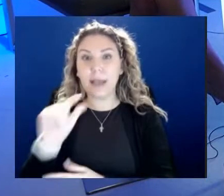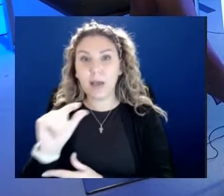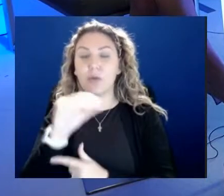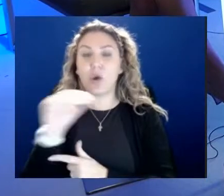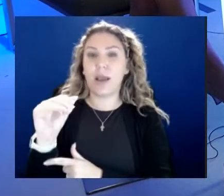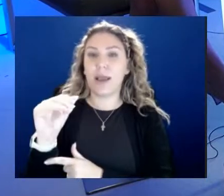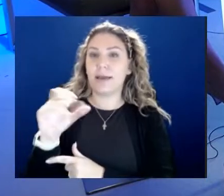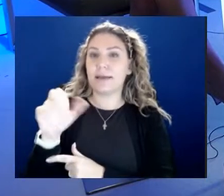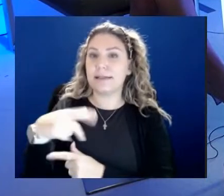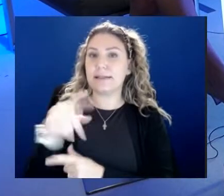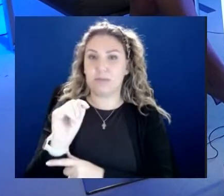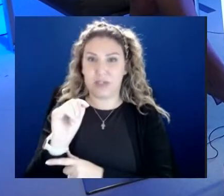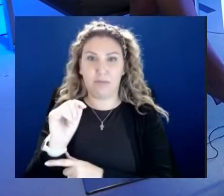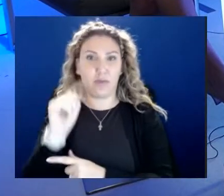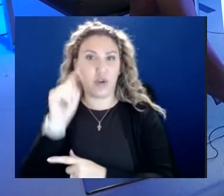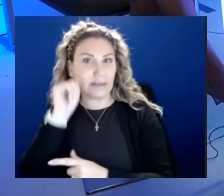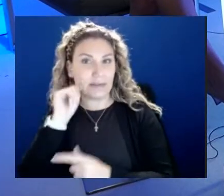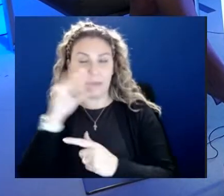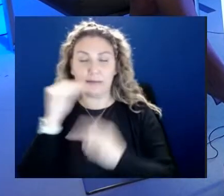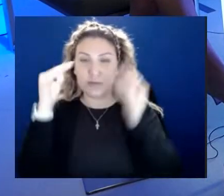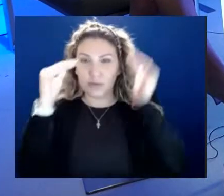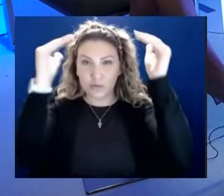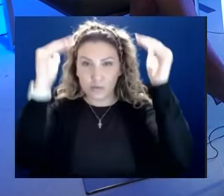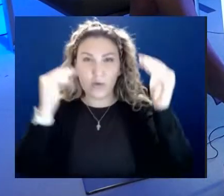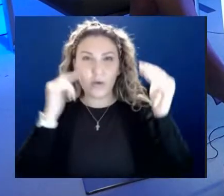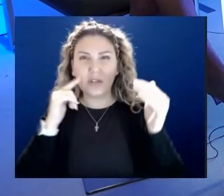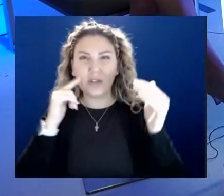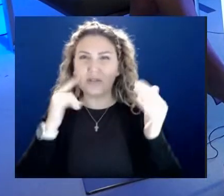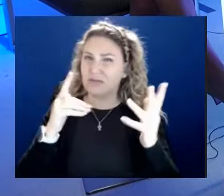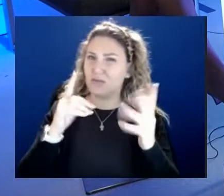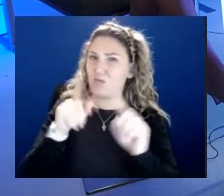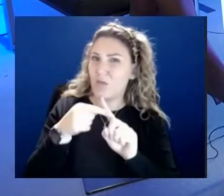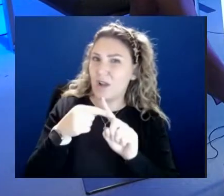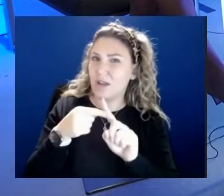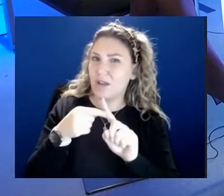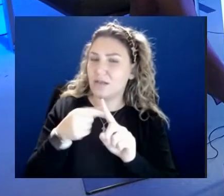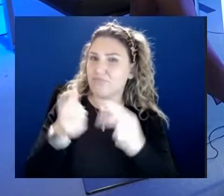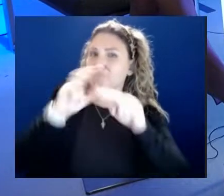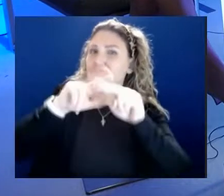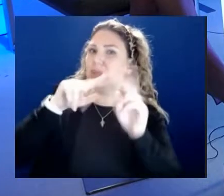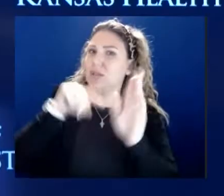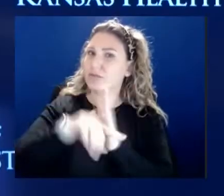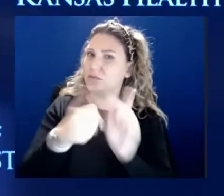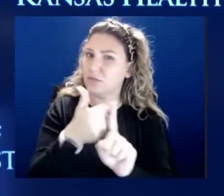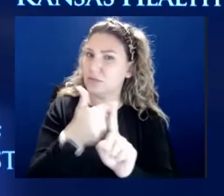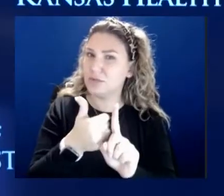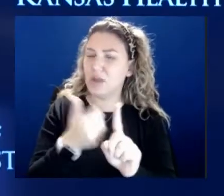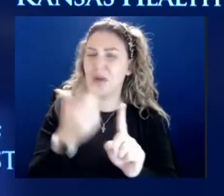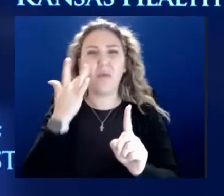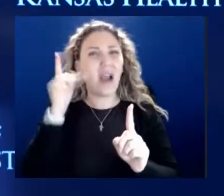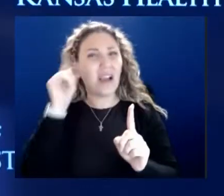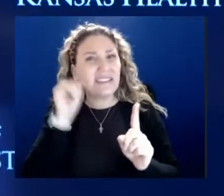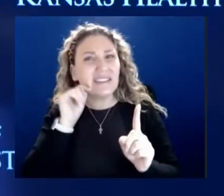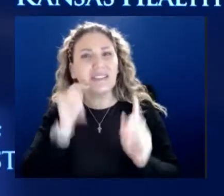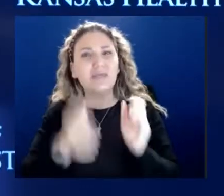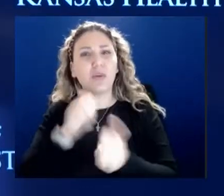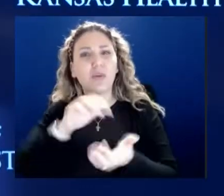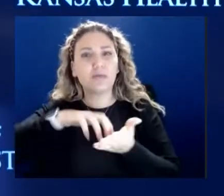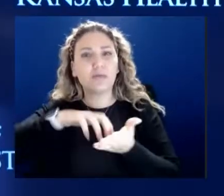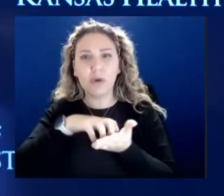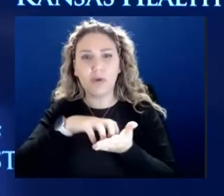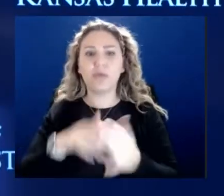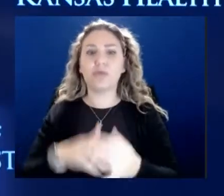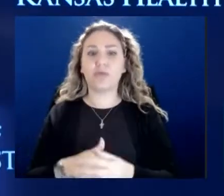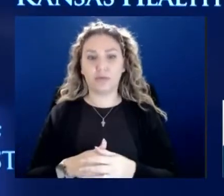up. Do we know the time of year that teens are most vulnerable, and why? We can see there's some research that supports